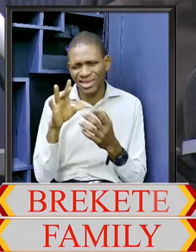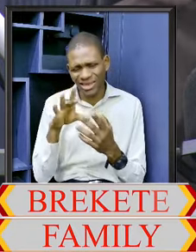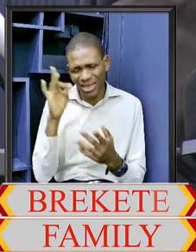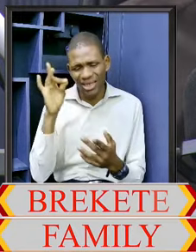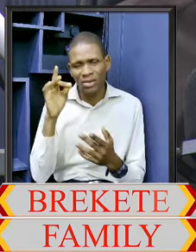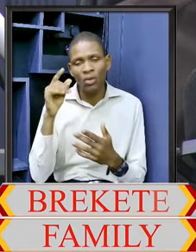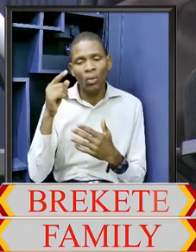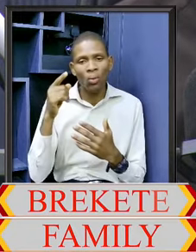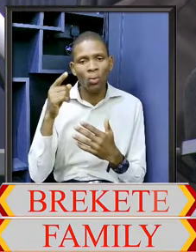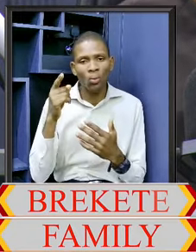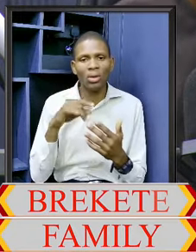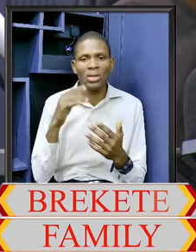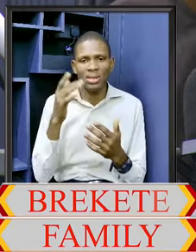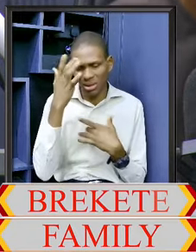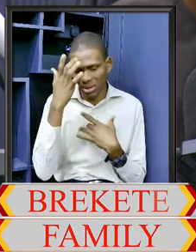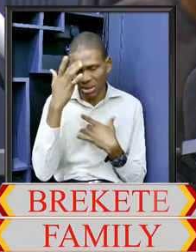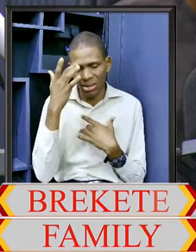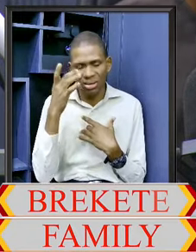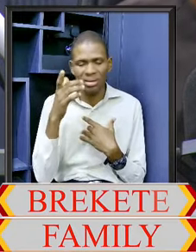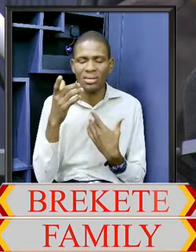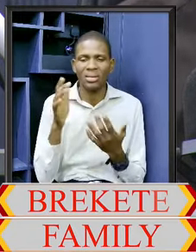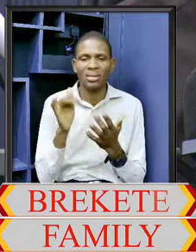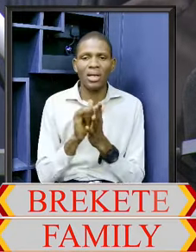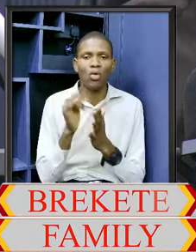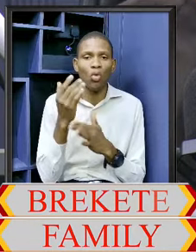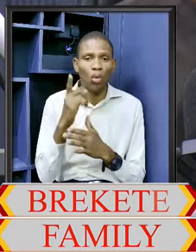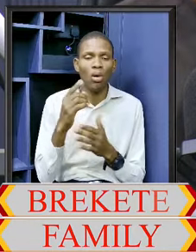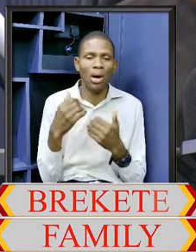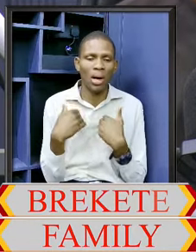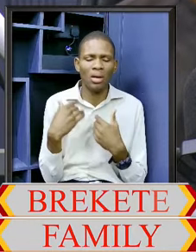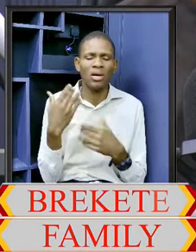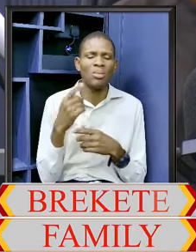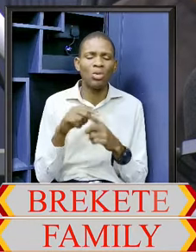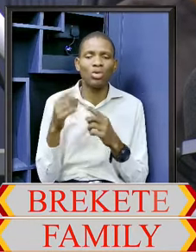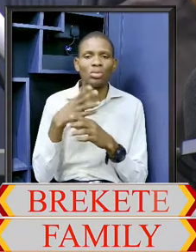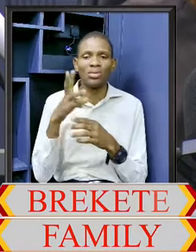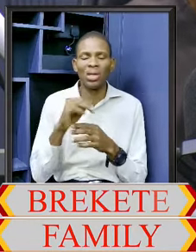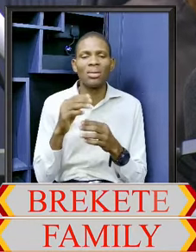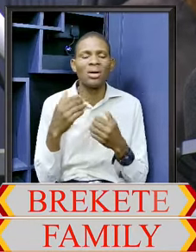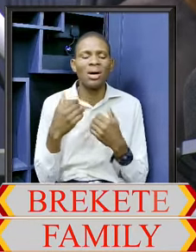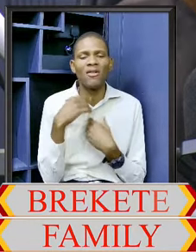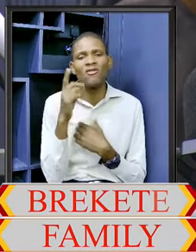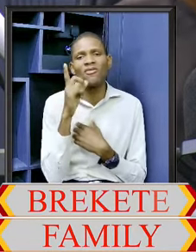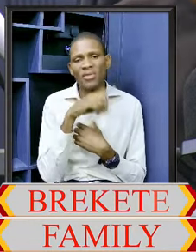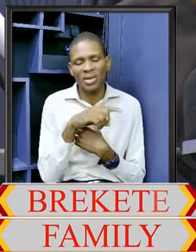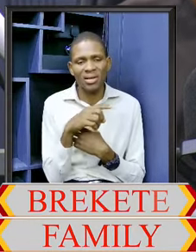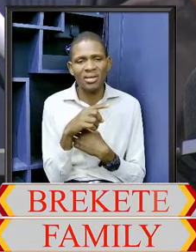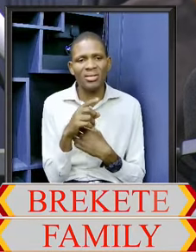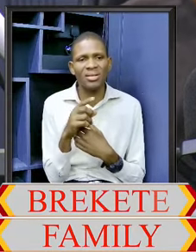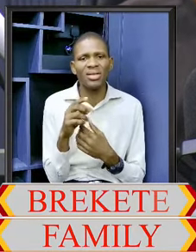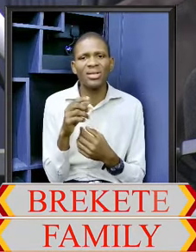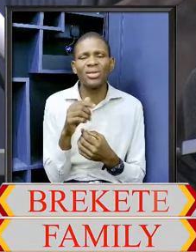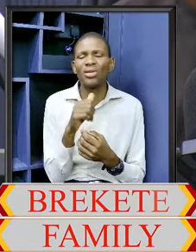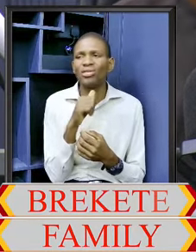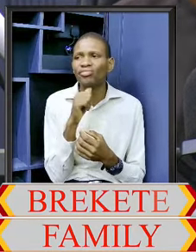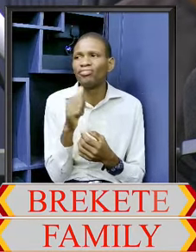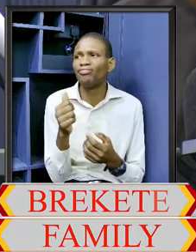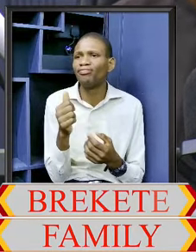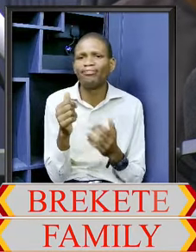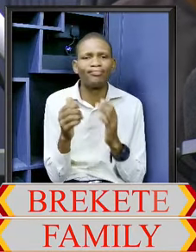people, quack, they inside. Some carelessness, they inside. Negligence, they inside. And these, they affect lives in a way where